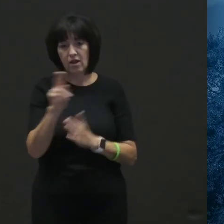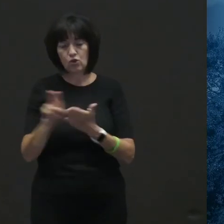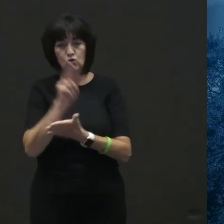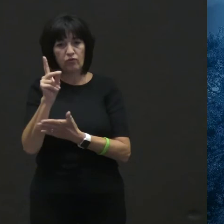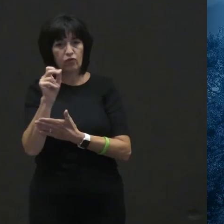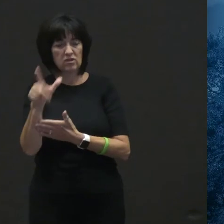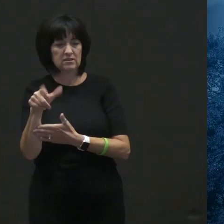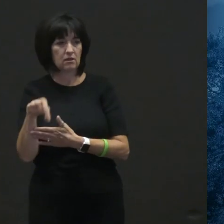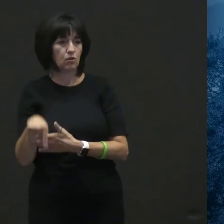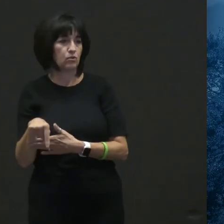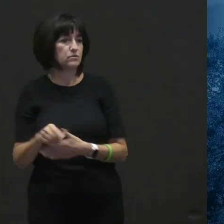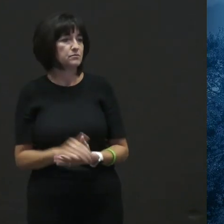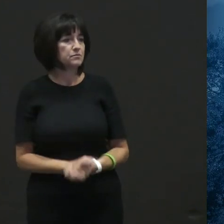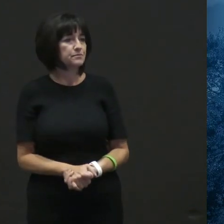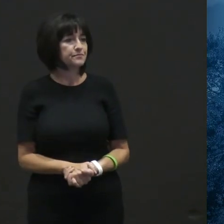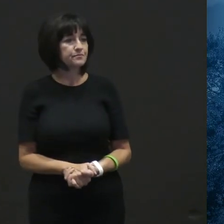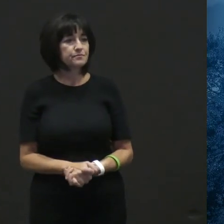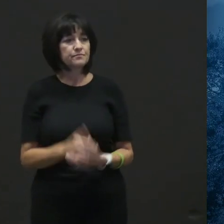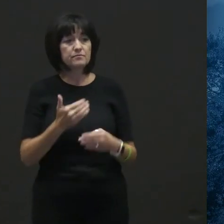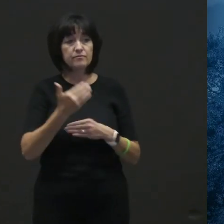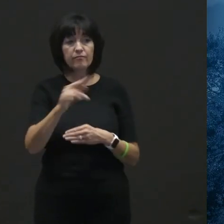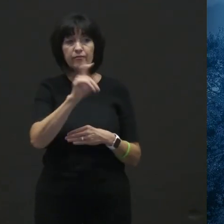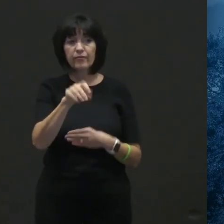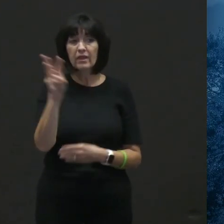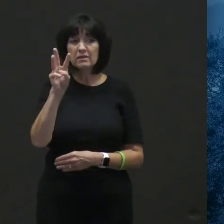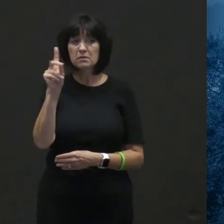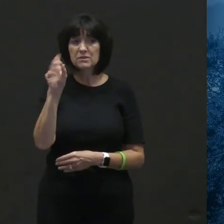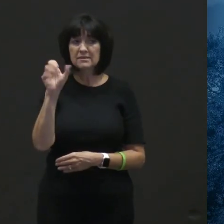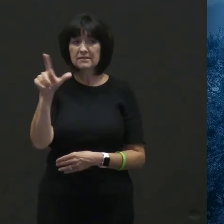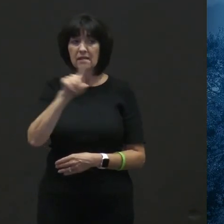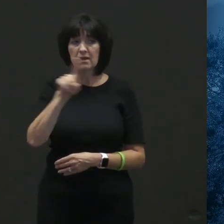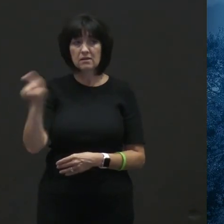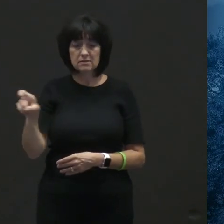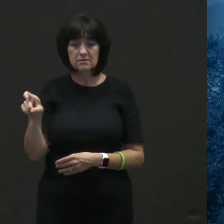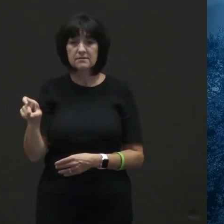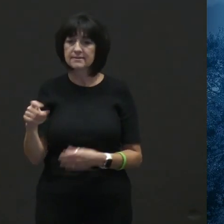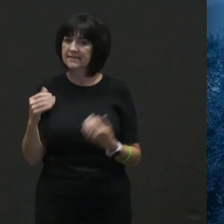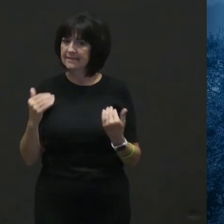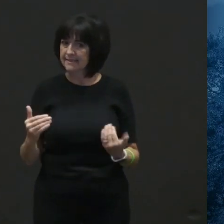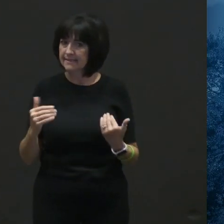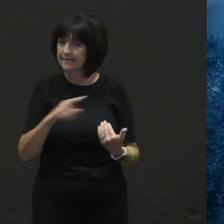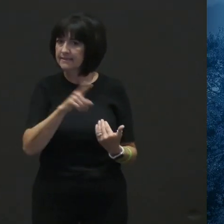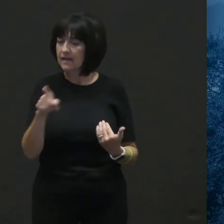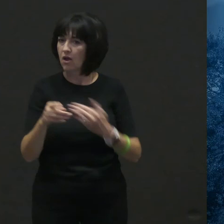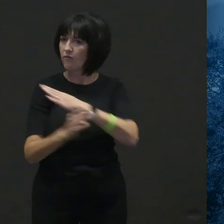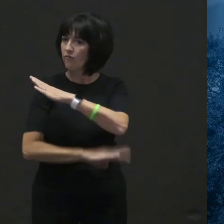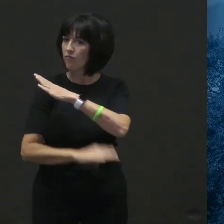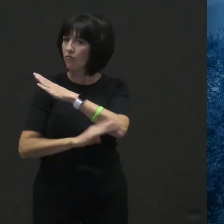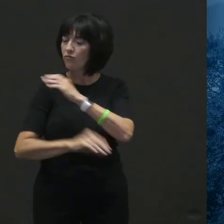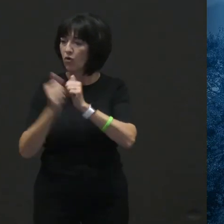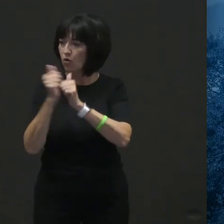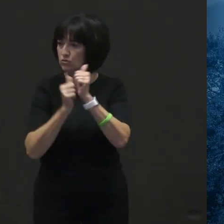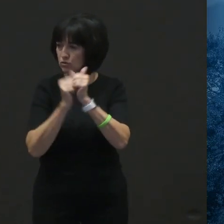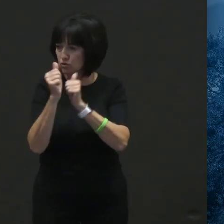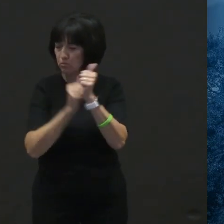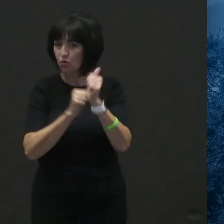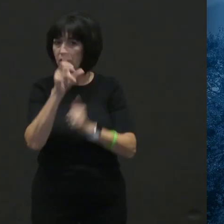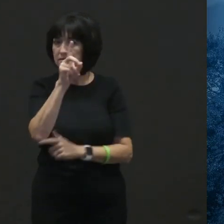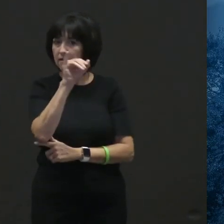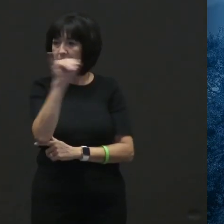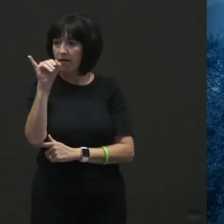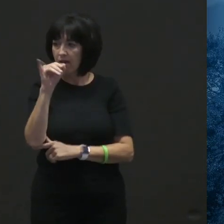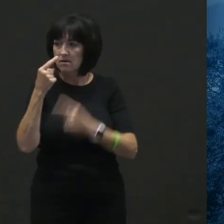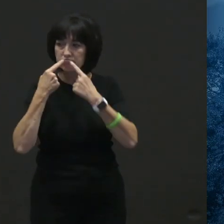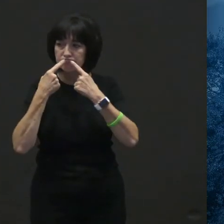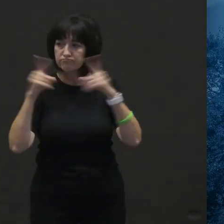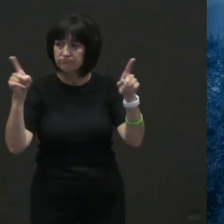Next question's from Sean Green at WDEL. Fall youth sports leagues are beginning to form in the wake of DIAA's decision to suspend